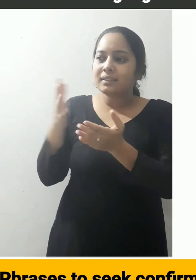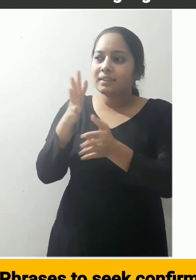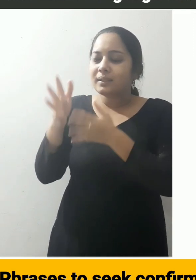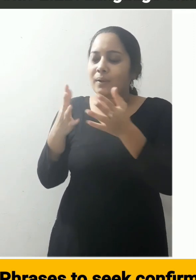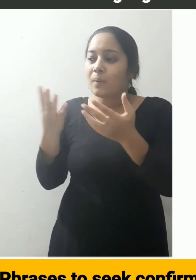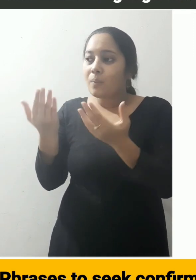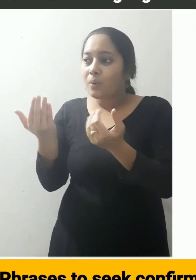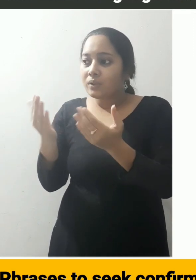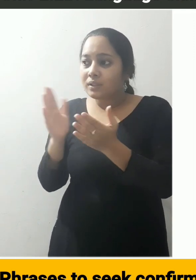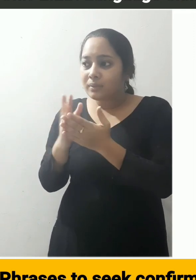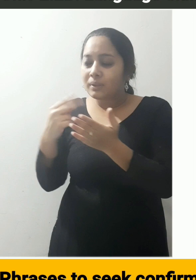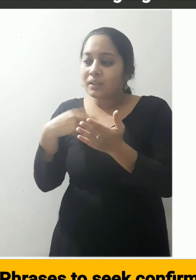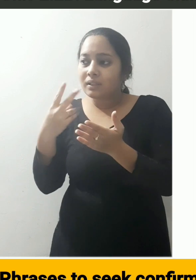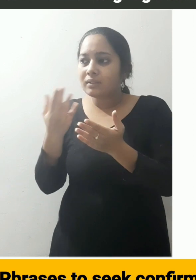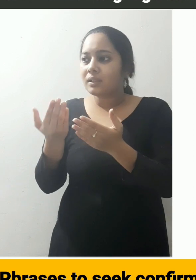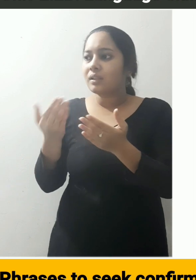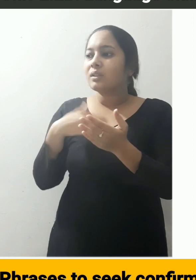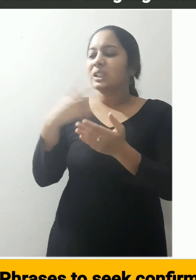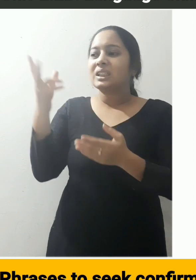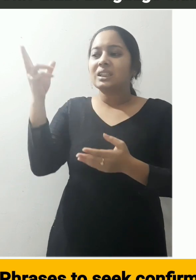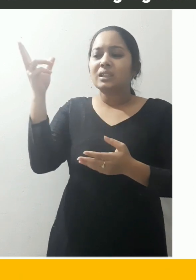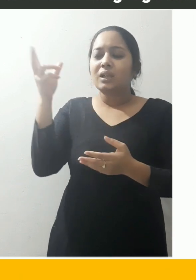clear. Would you please repeat?